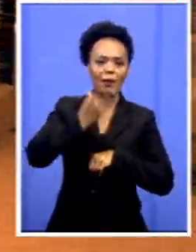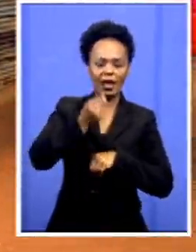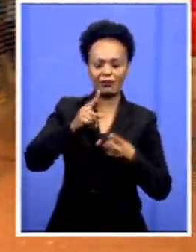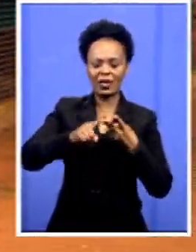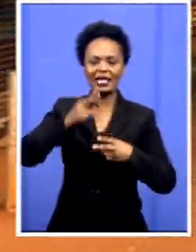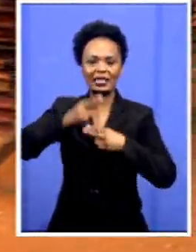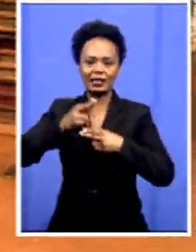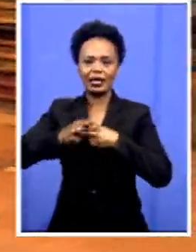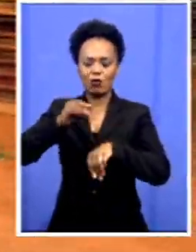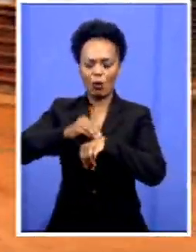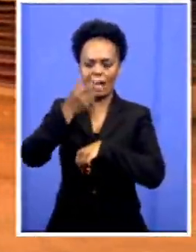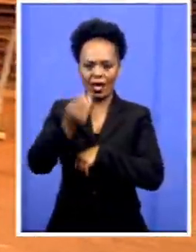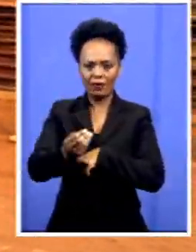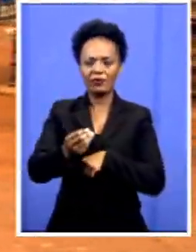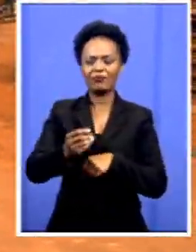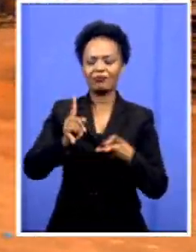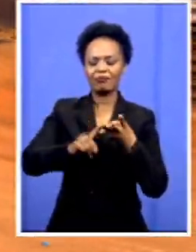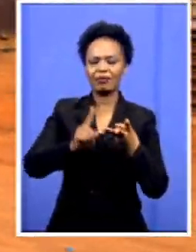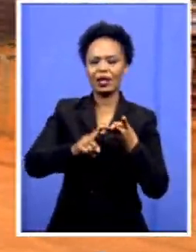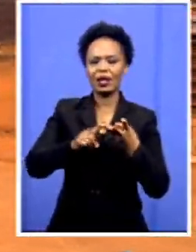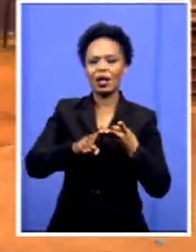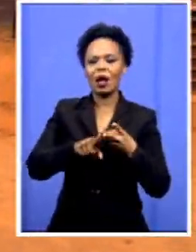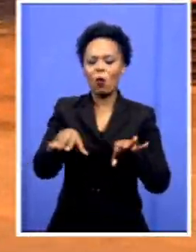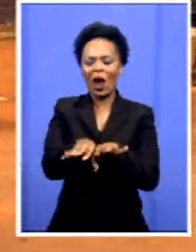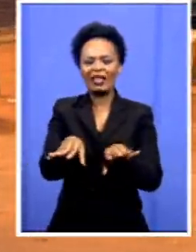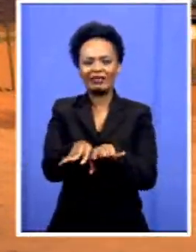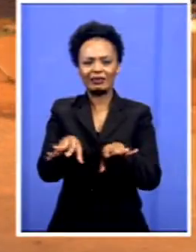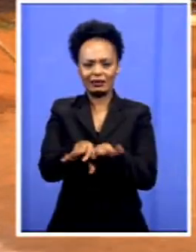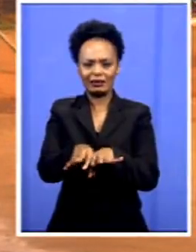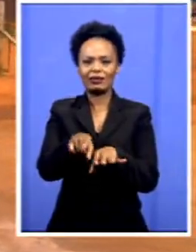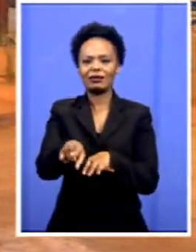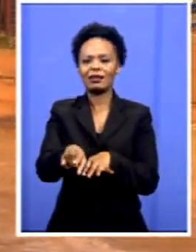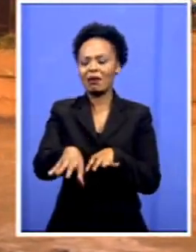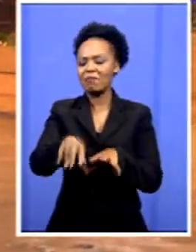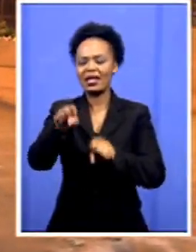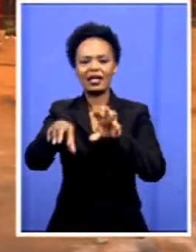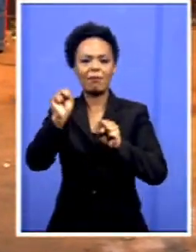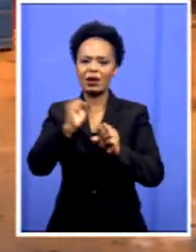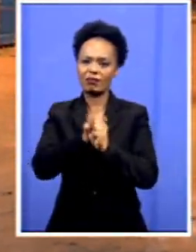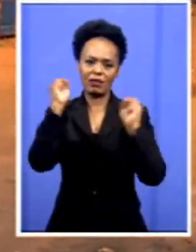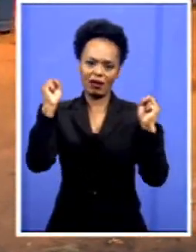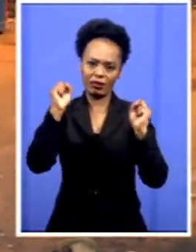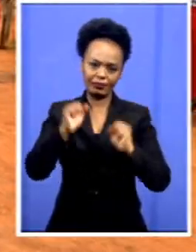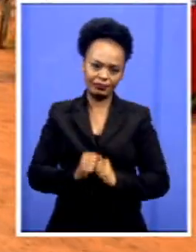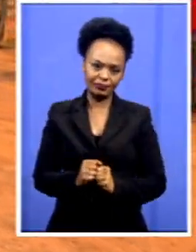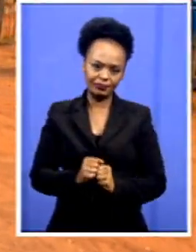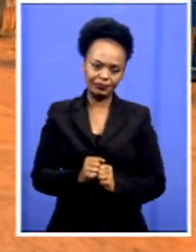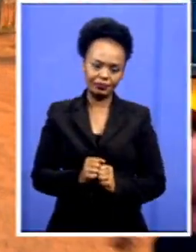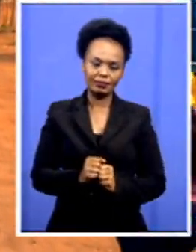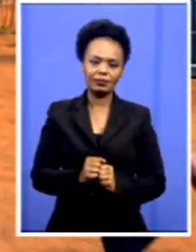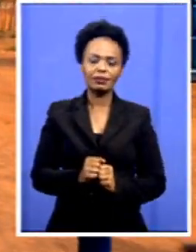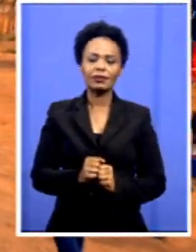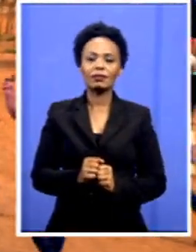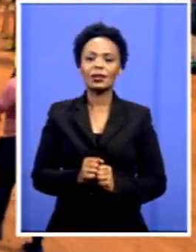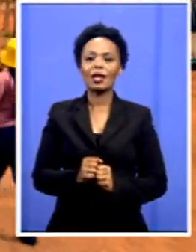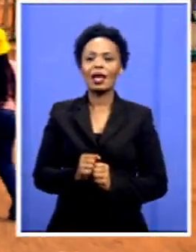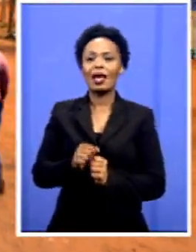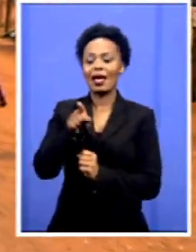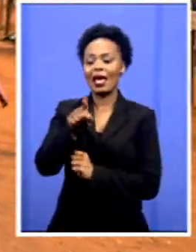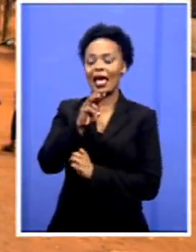also the problem of the wastage that is not being picked up in this area. One of the